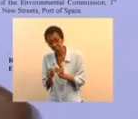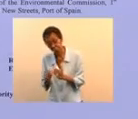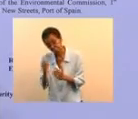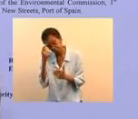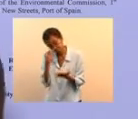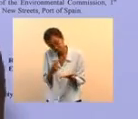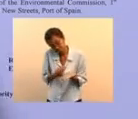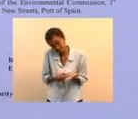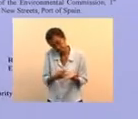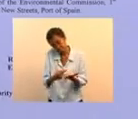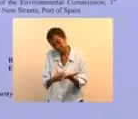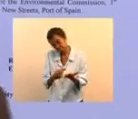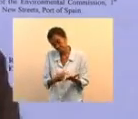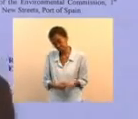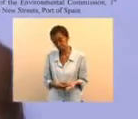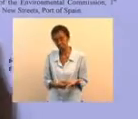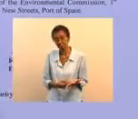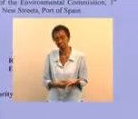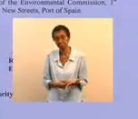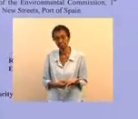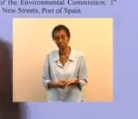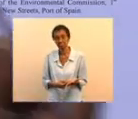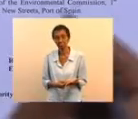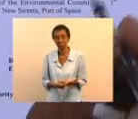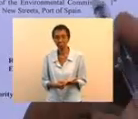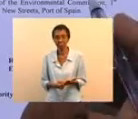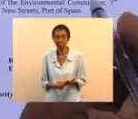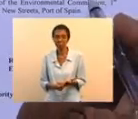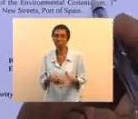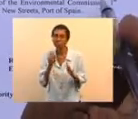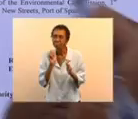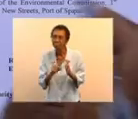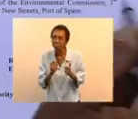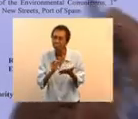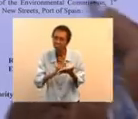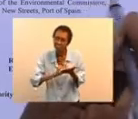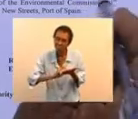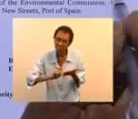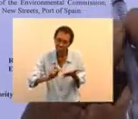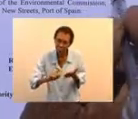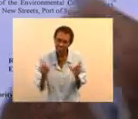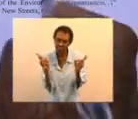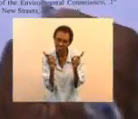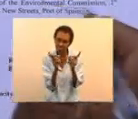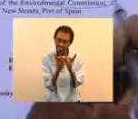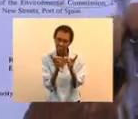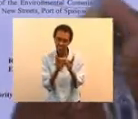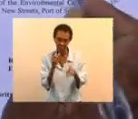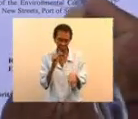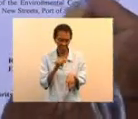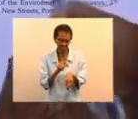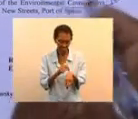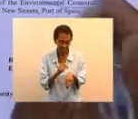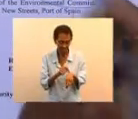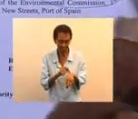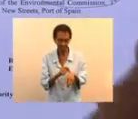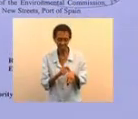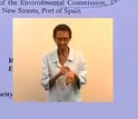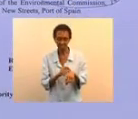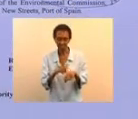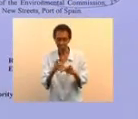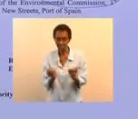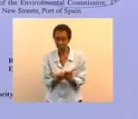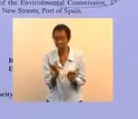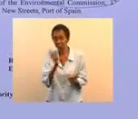to the court asking to be referred to mediation, the court will issue a written notice specifying the